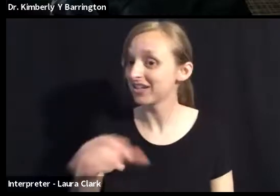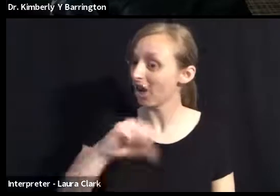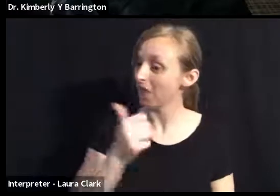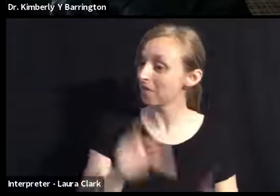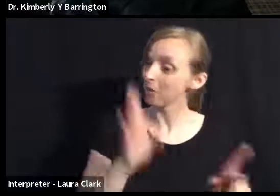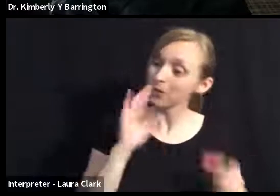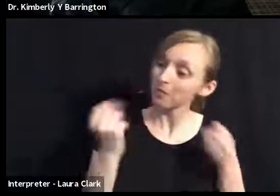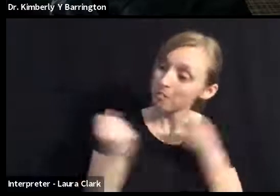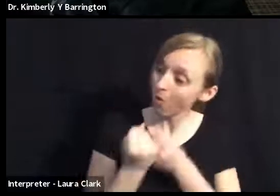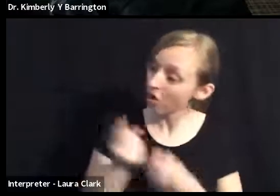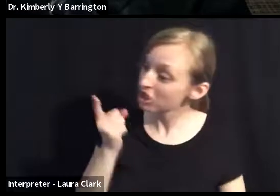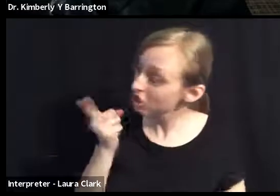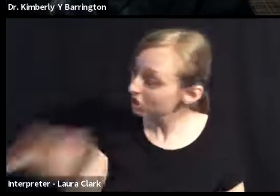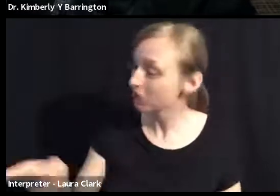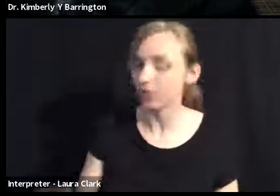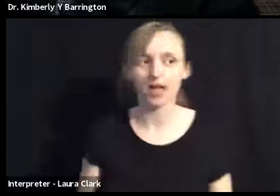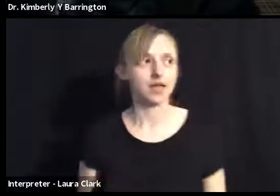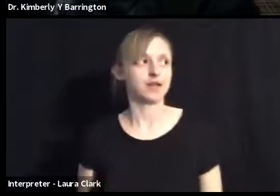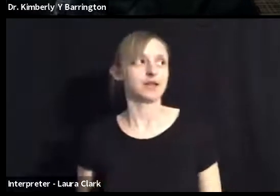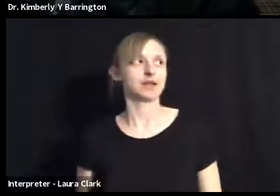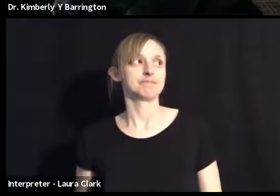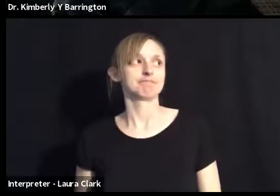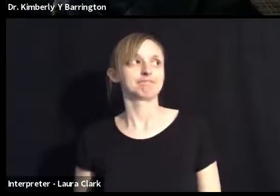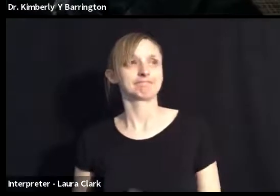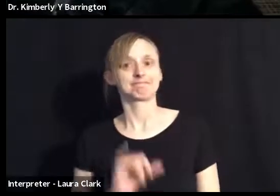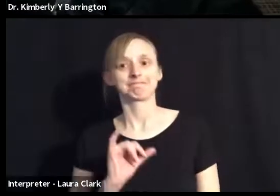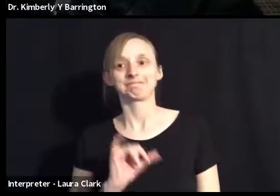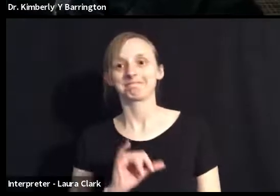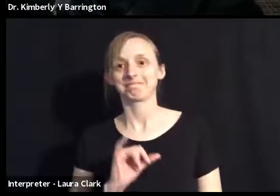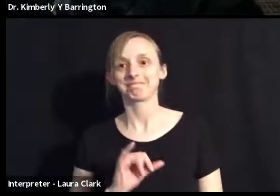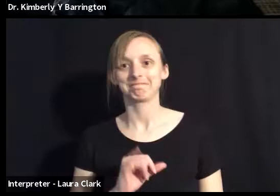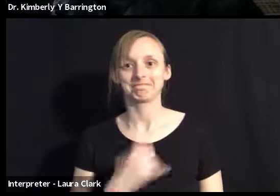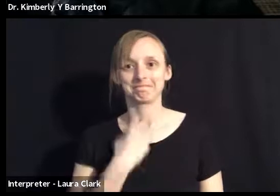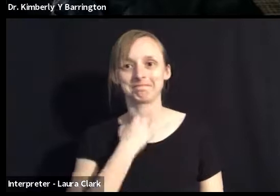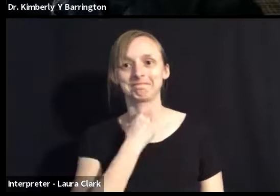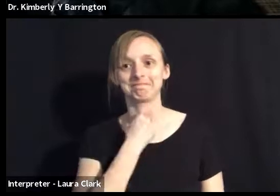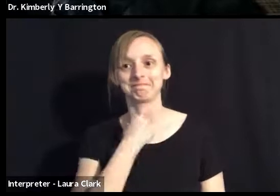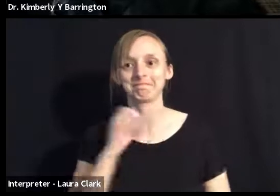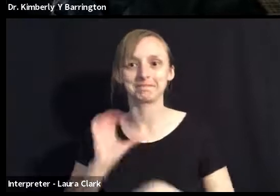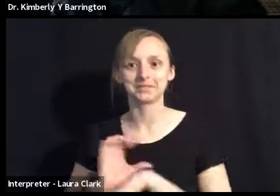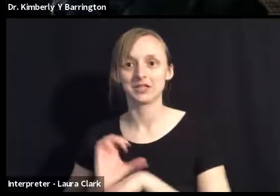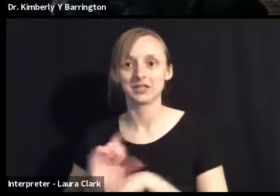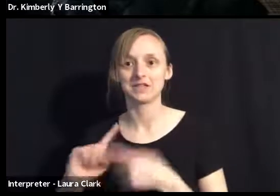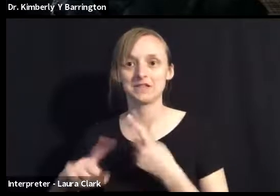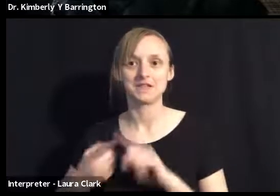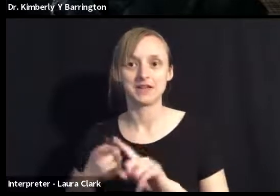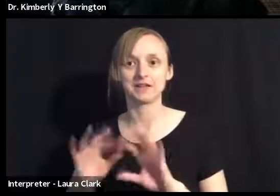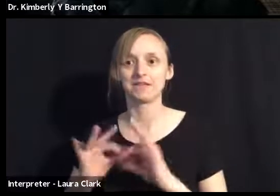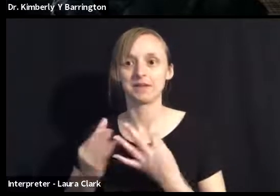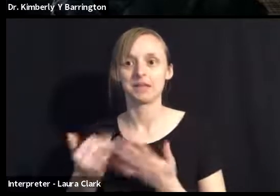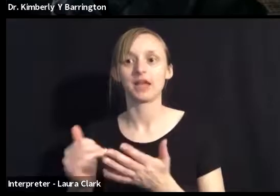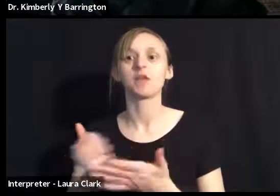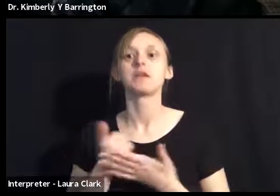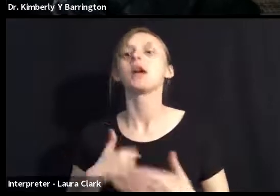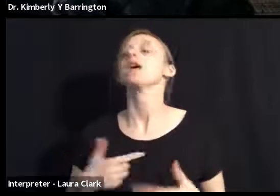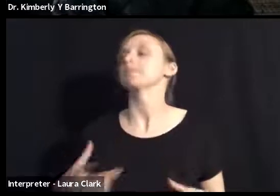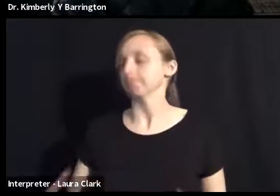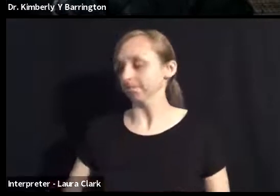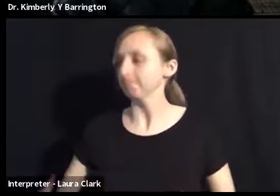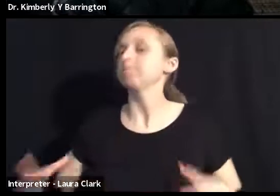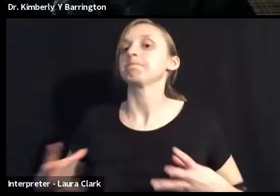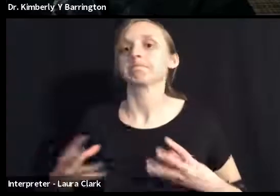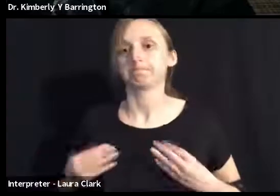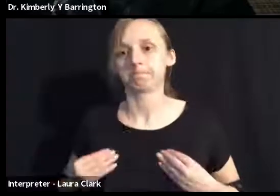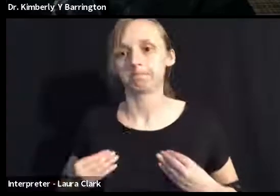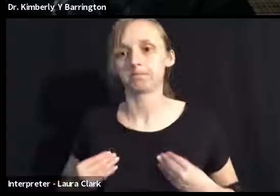us do this for you. So my church, my family, my friends, they all have been a tremendous help, and I'm accepting. At first,